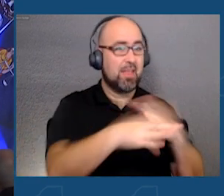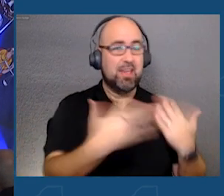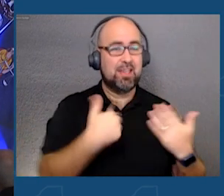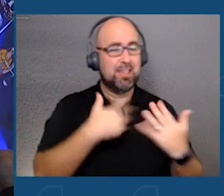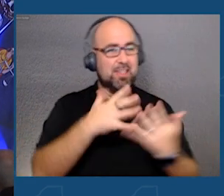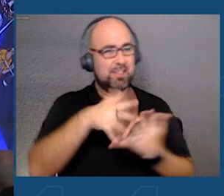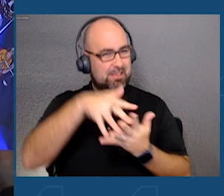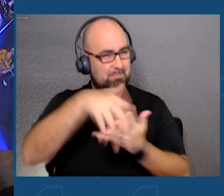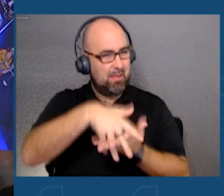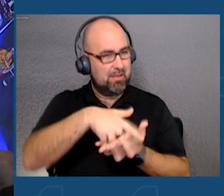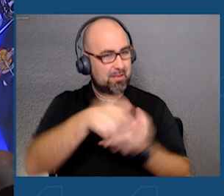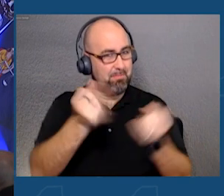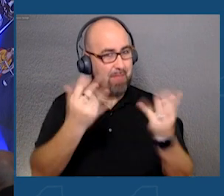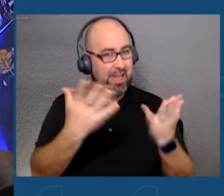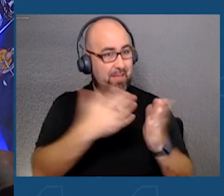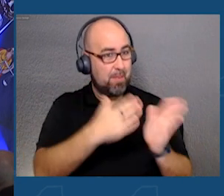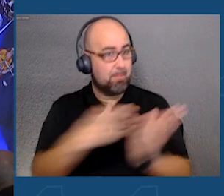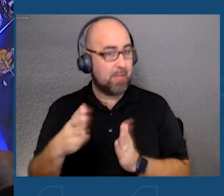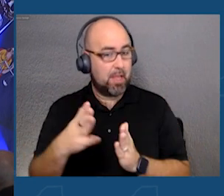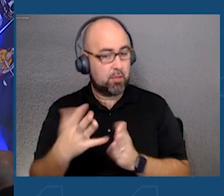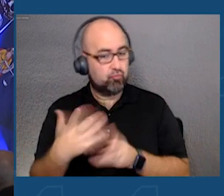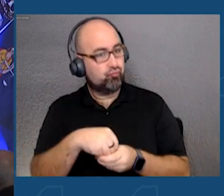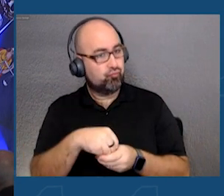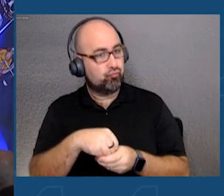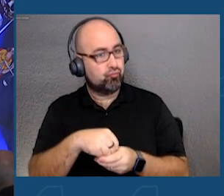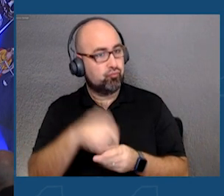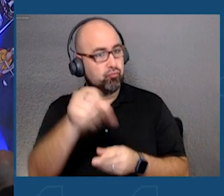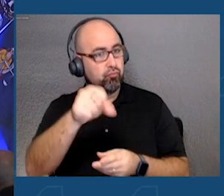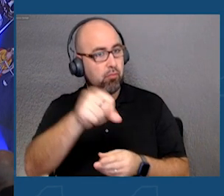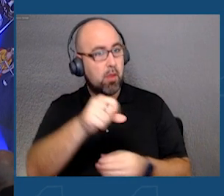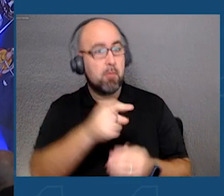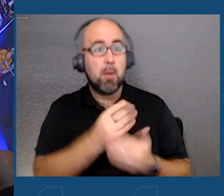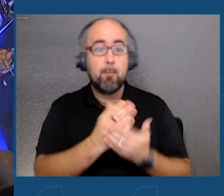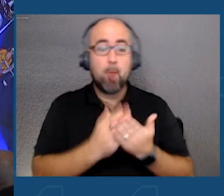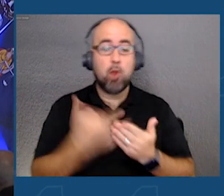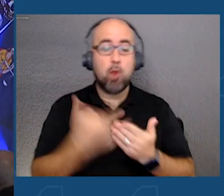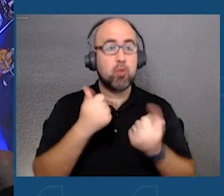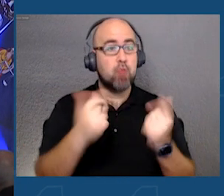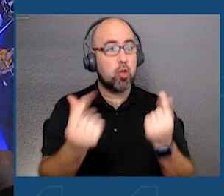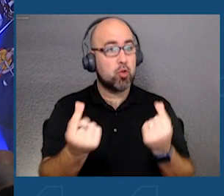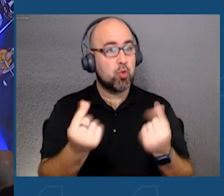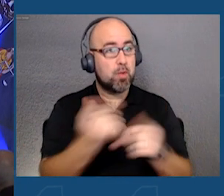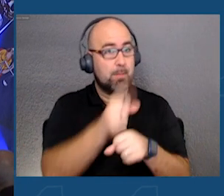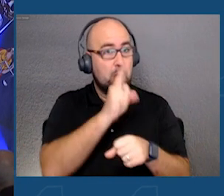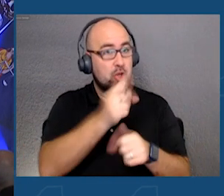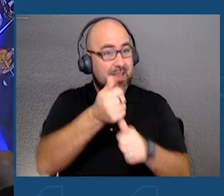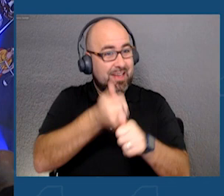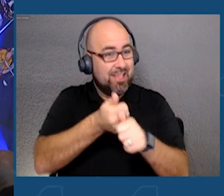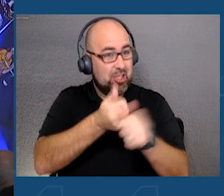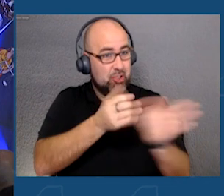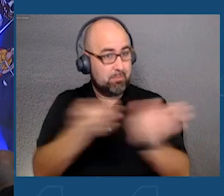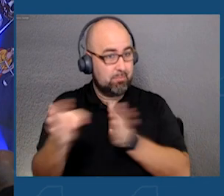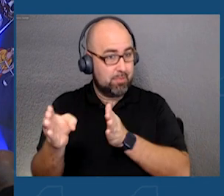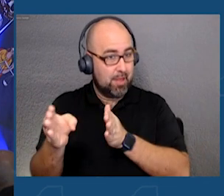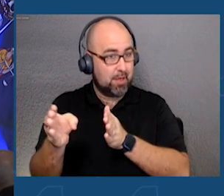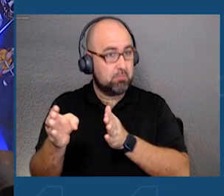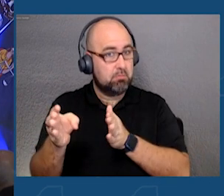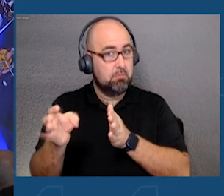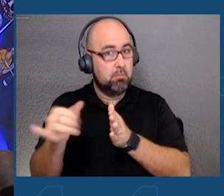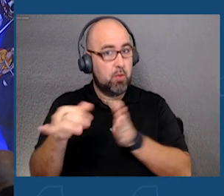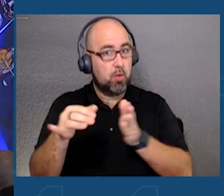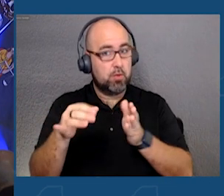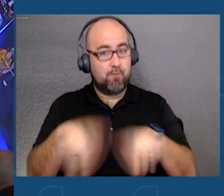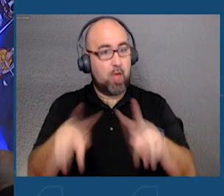plans. But part of what we tried to do is to make sure that in each plan, those values were centered. And so when we think about how